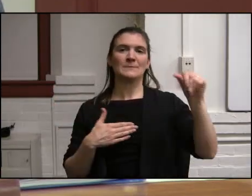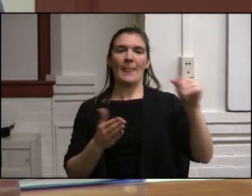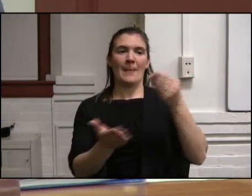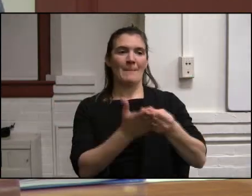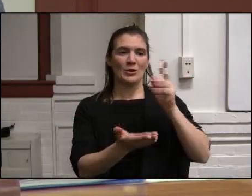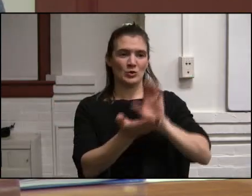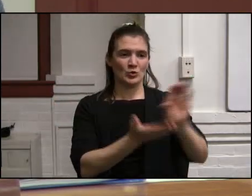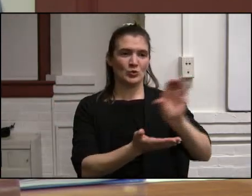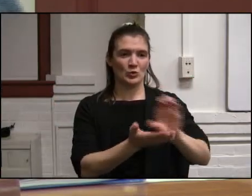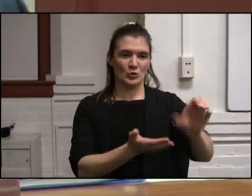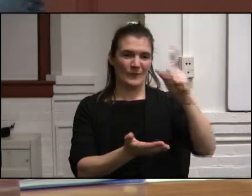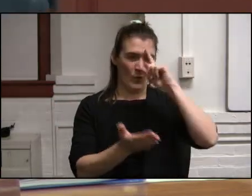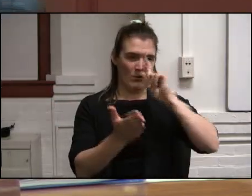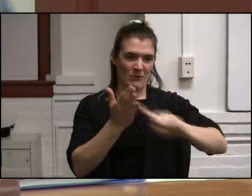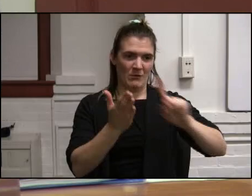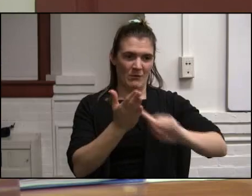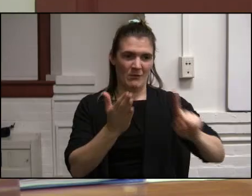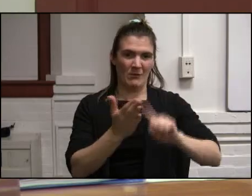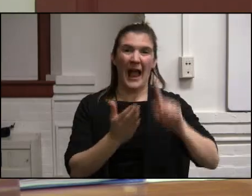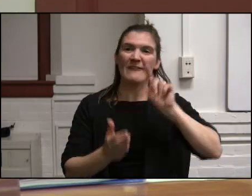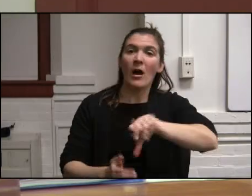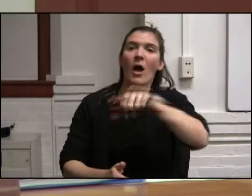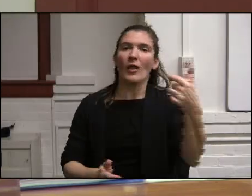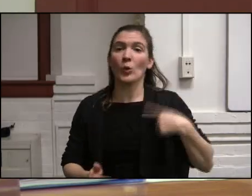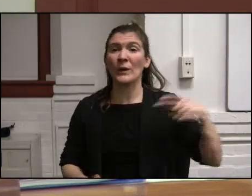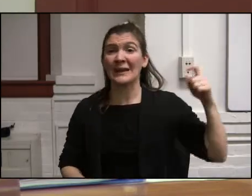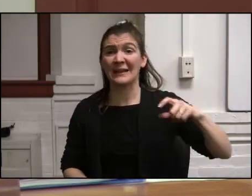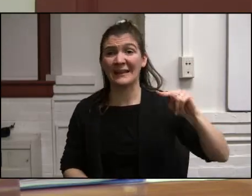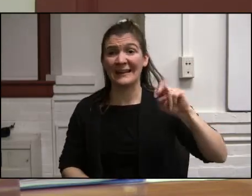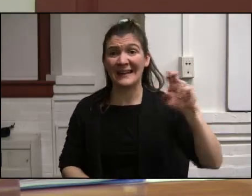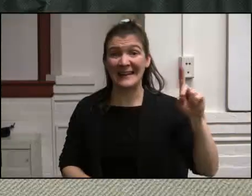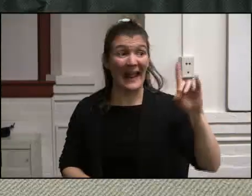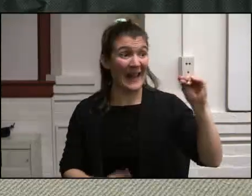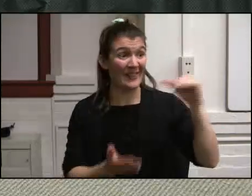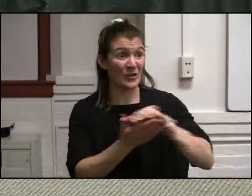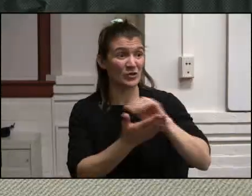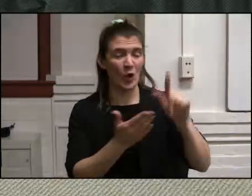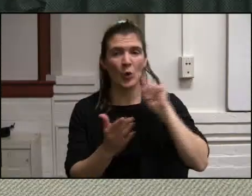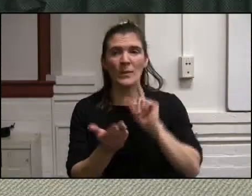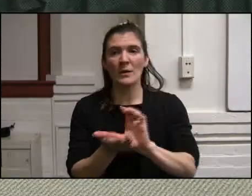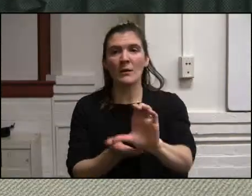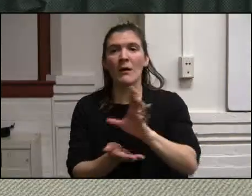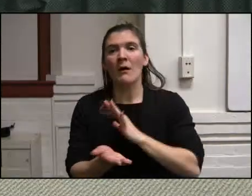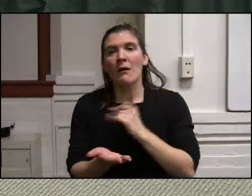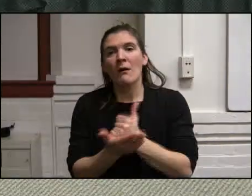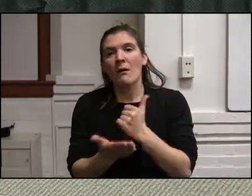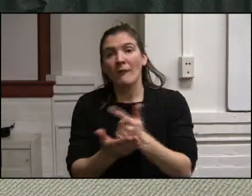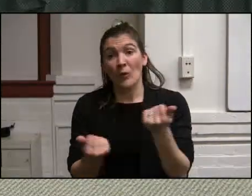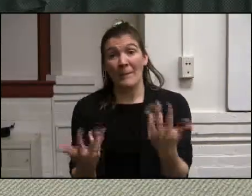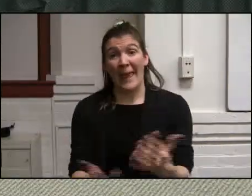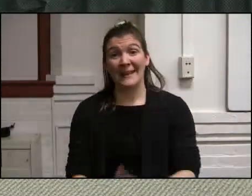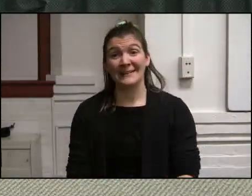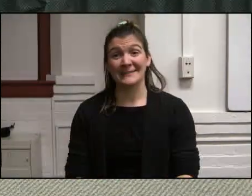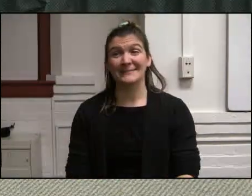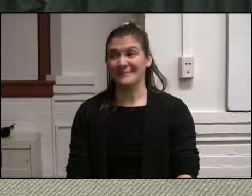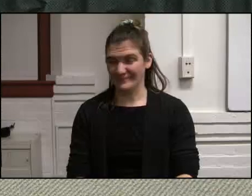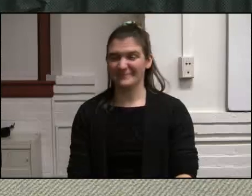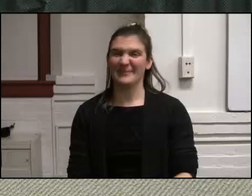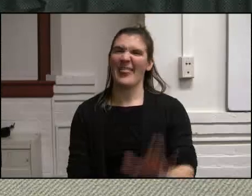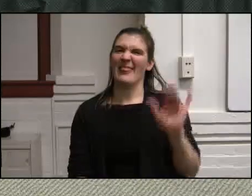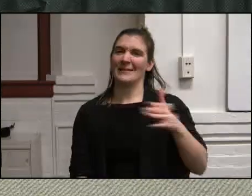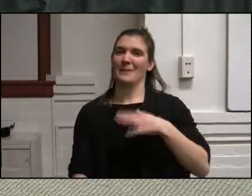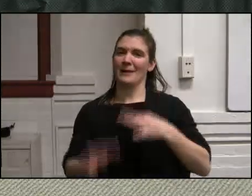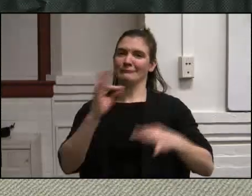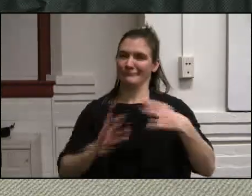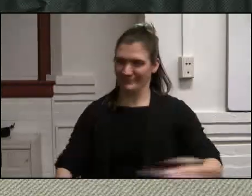$80,000. When there are other things in Brattleboro right now that $80,000 would do a lot to help with. So that's where